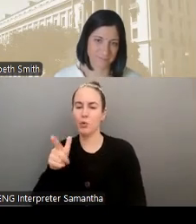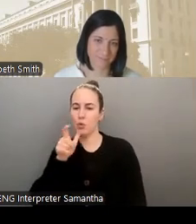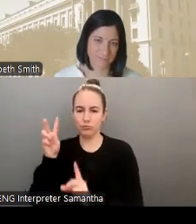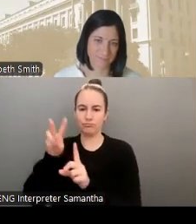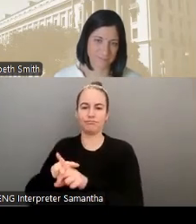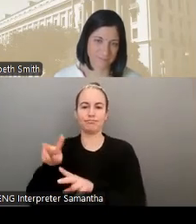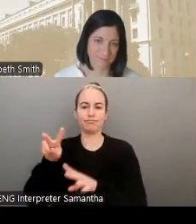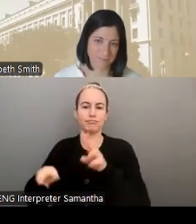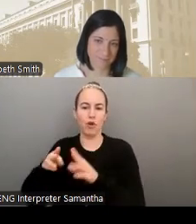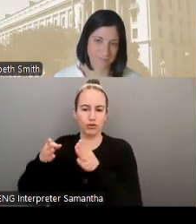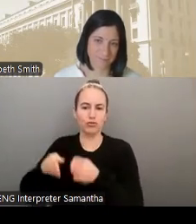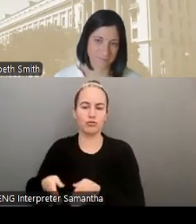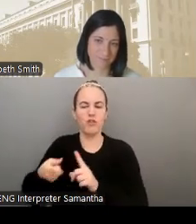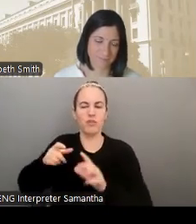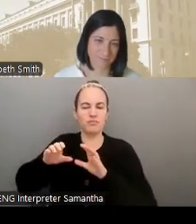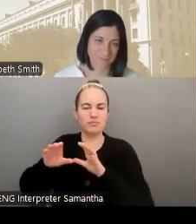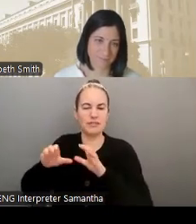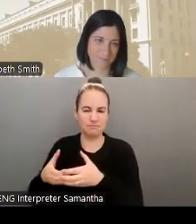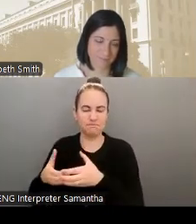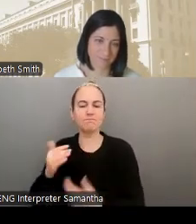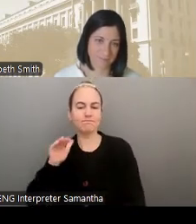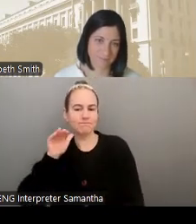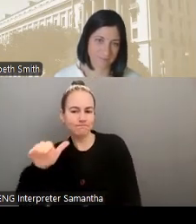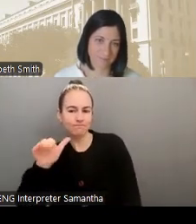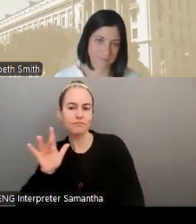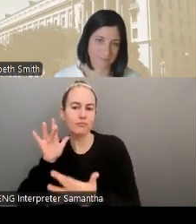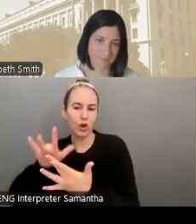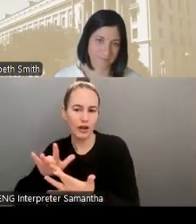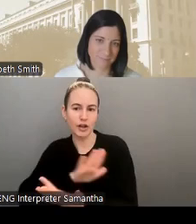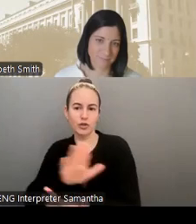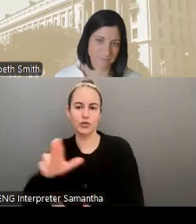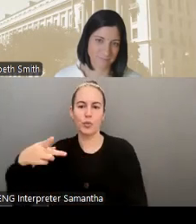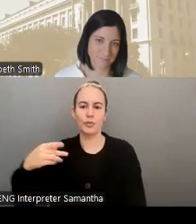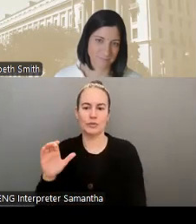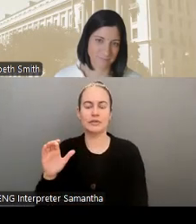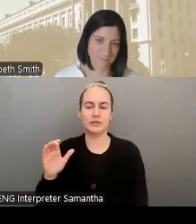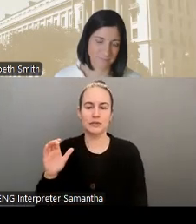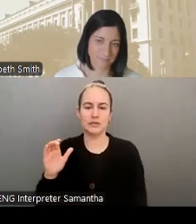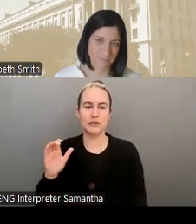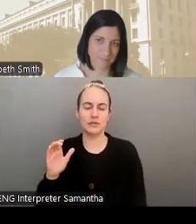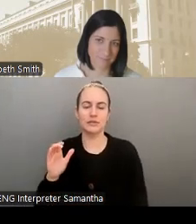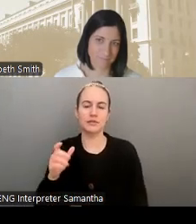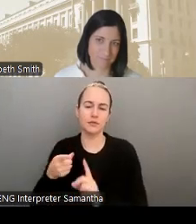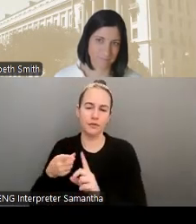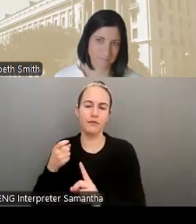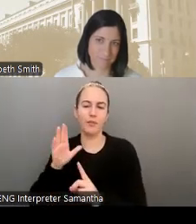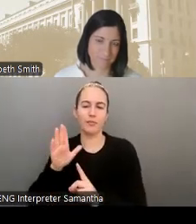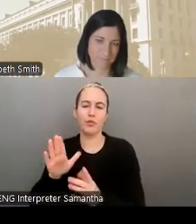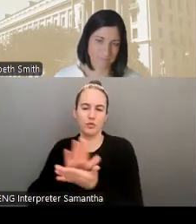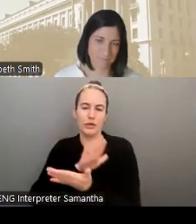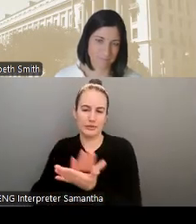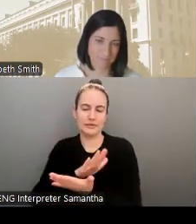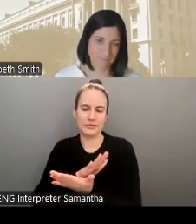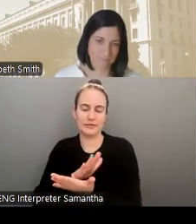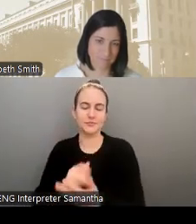audit team, will reach out to the points of contact that are listed on the grant award documentation. They're going